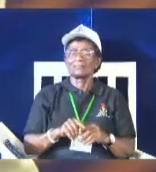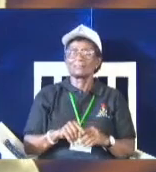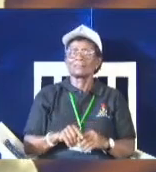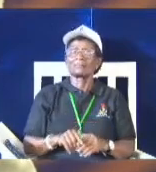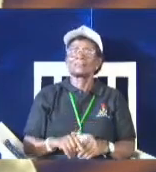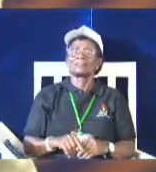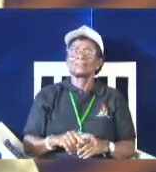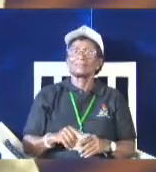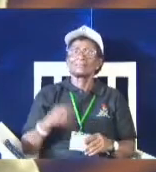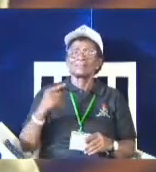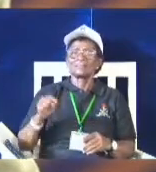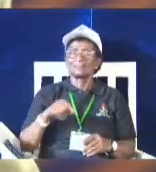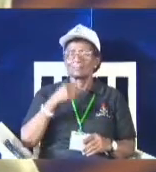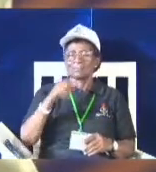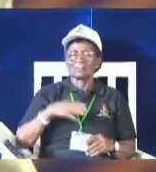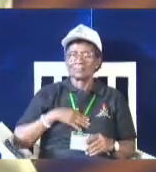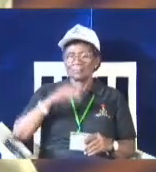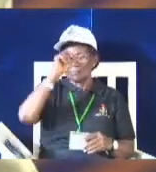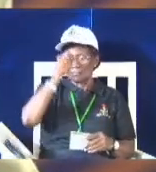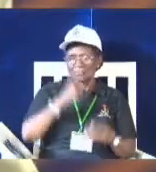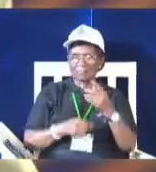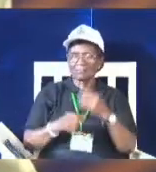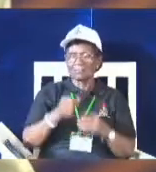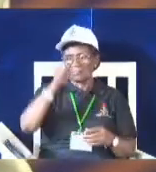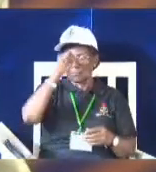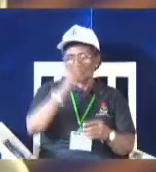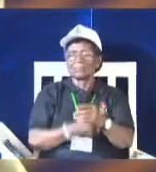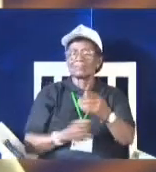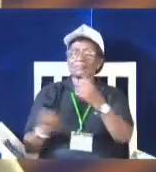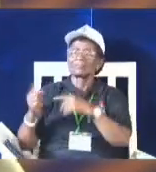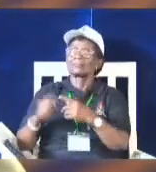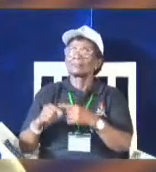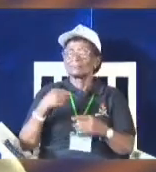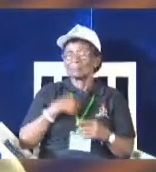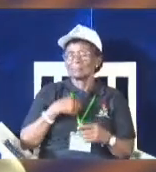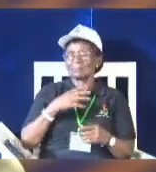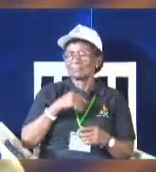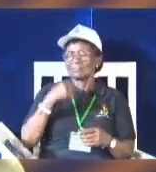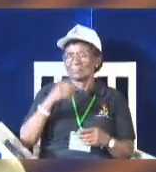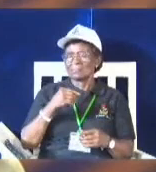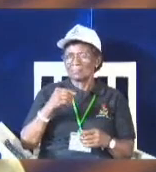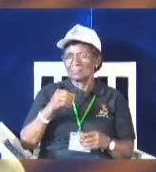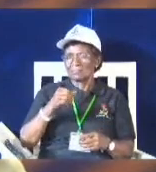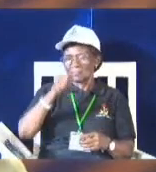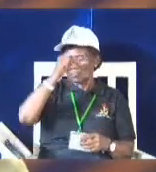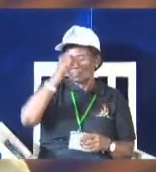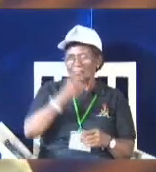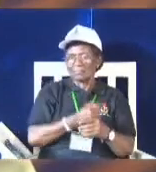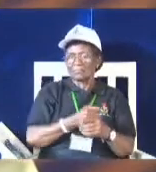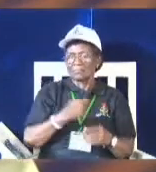When my son came to me, I says, serve you right.